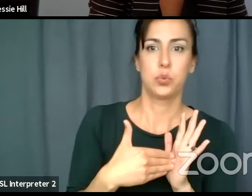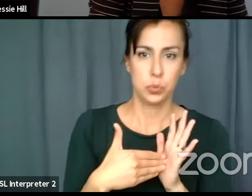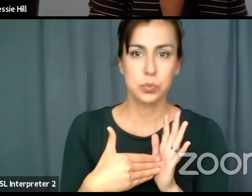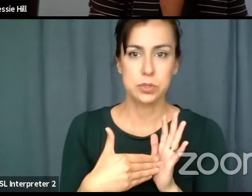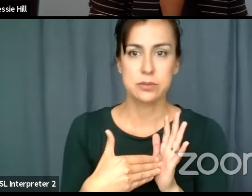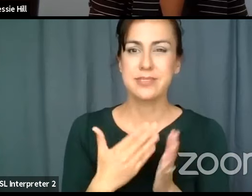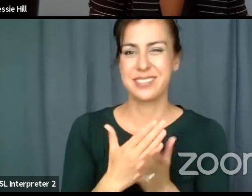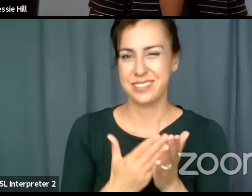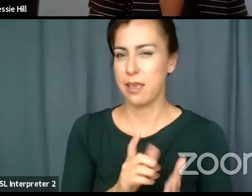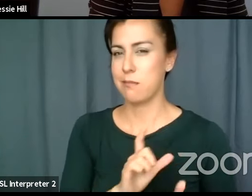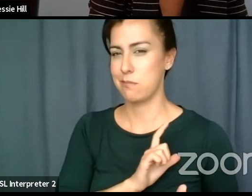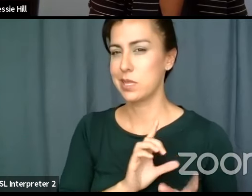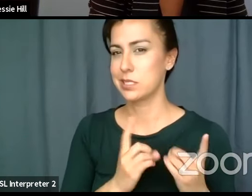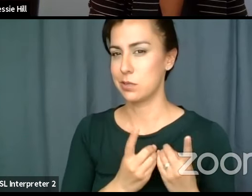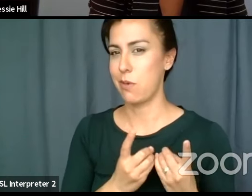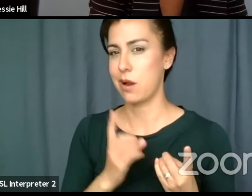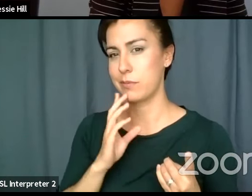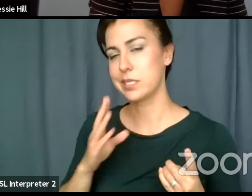departments pay out